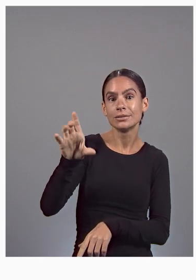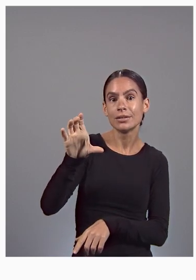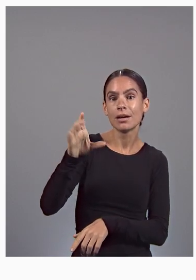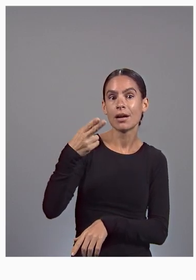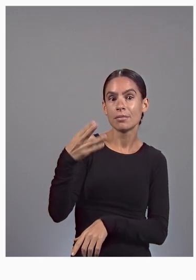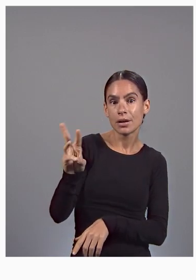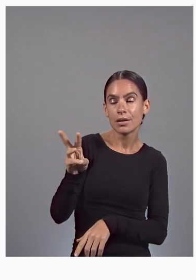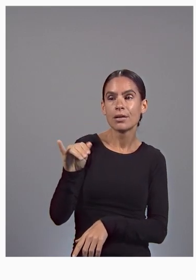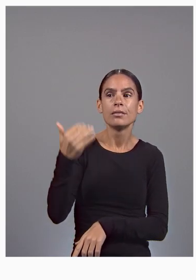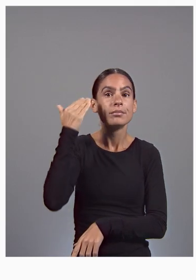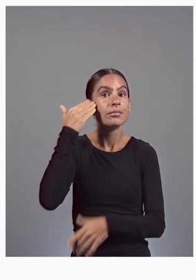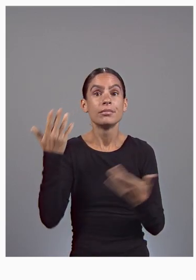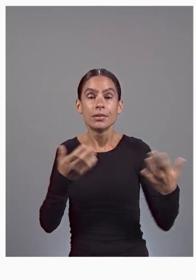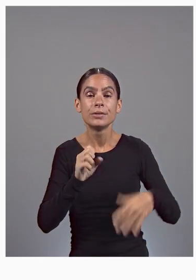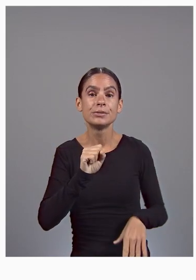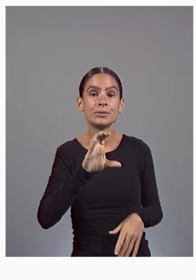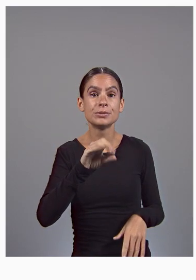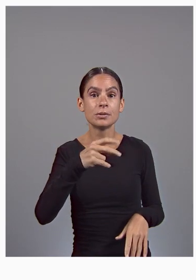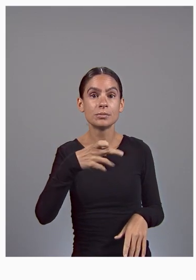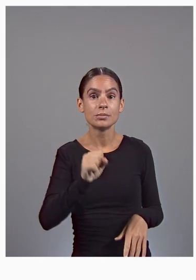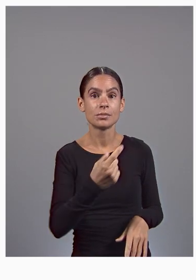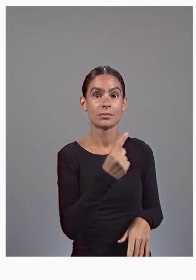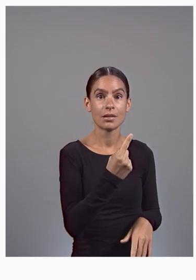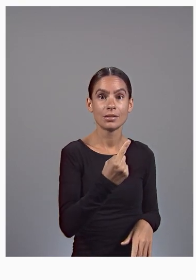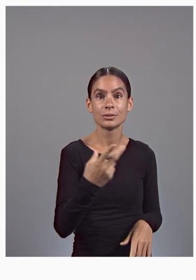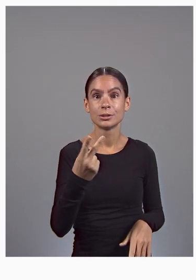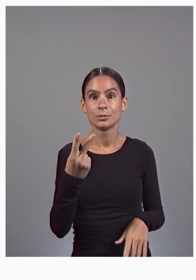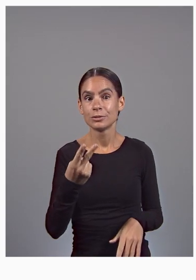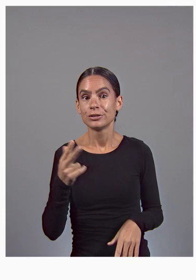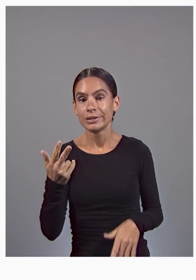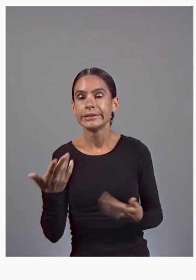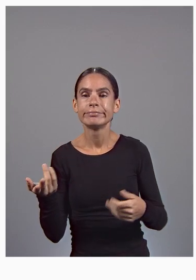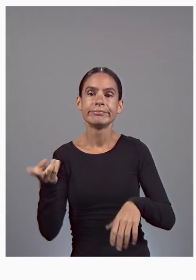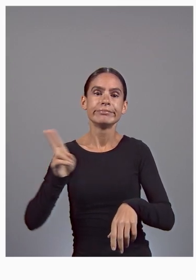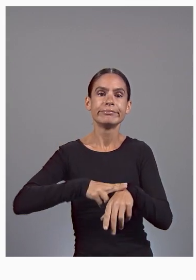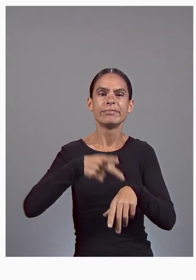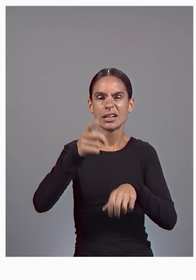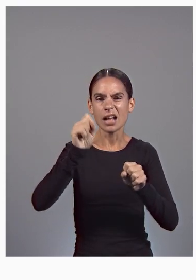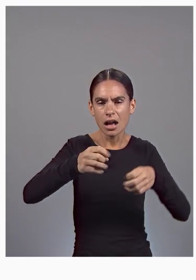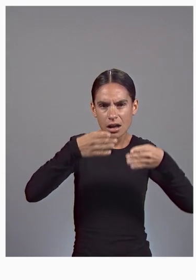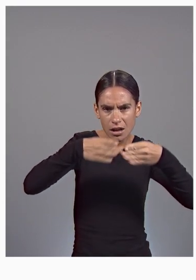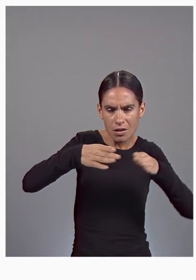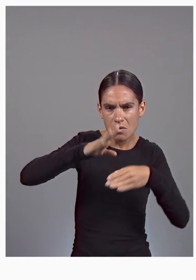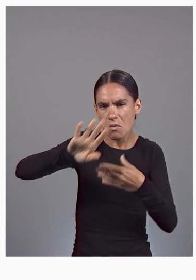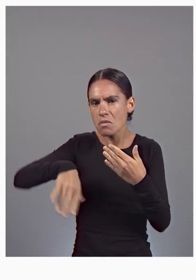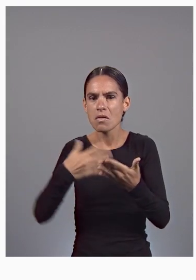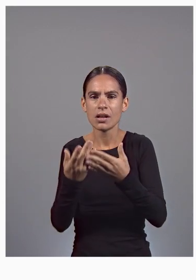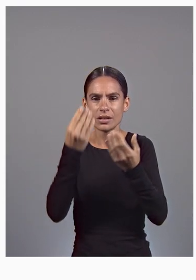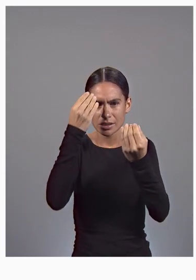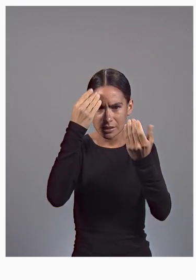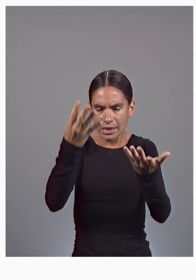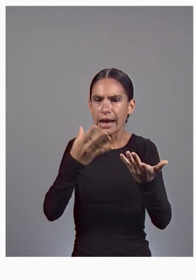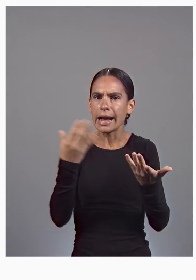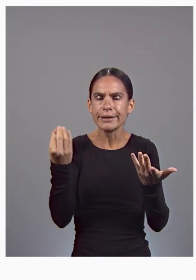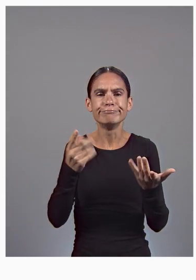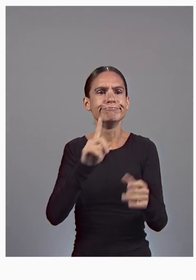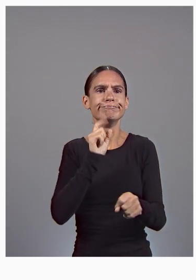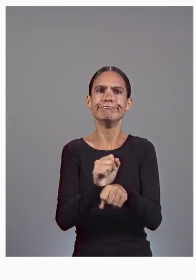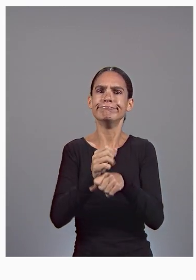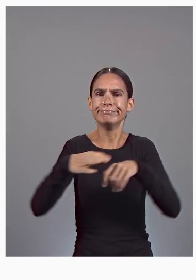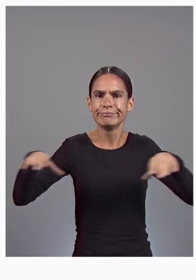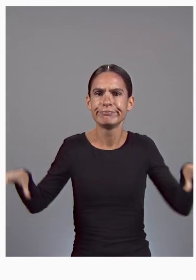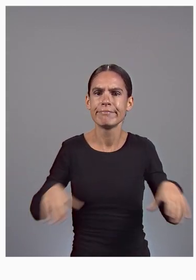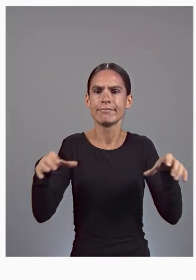3. And of course, you can break down the data by Google Cloud Project, Google Cloud Region, and Google Cloud